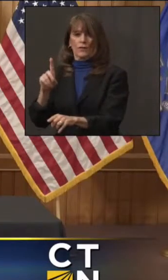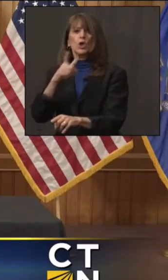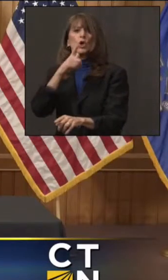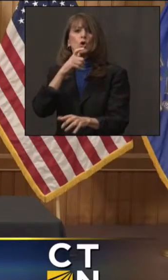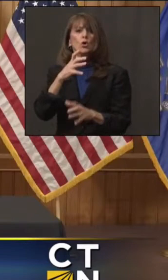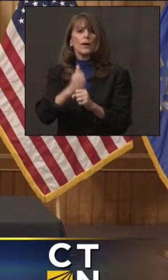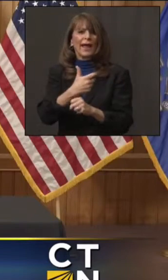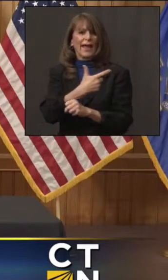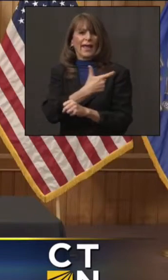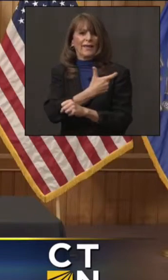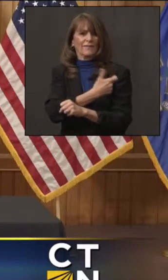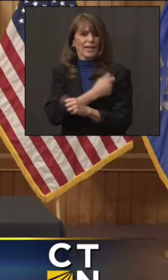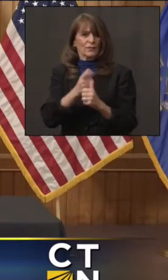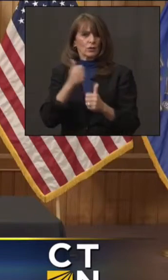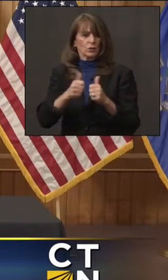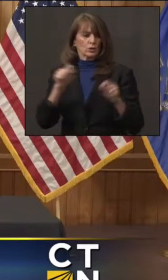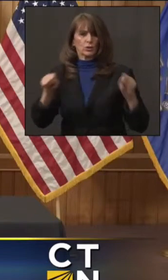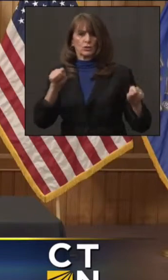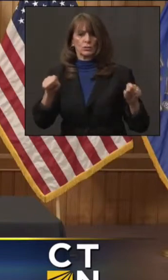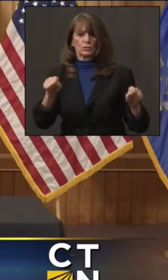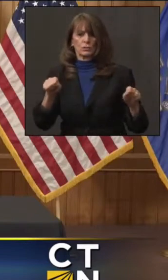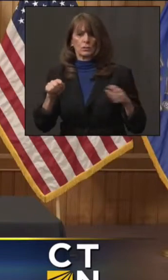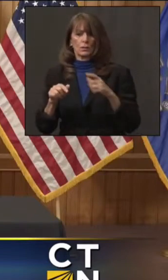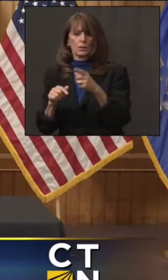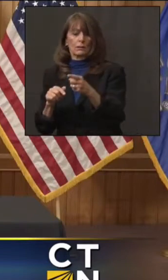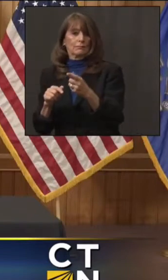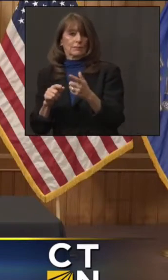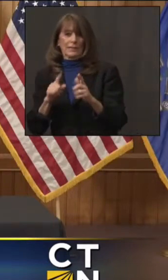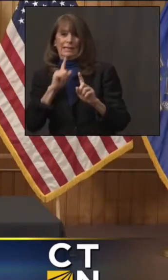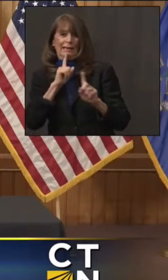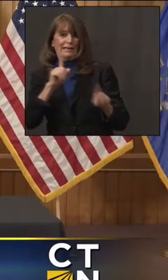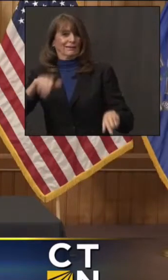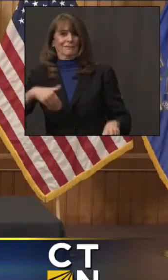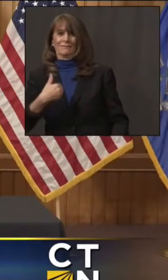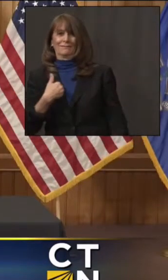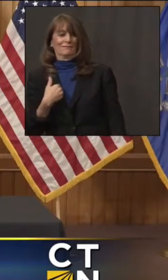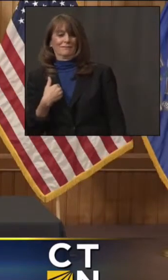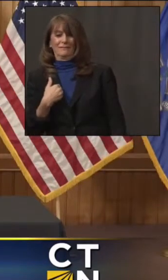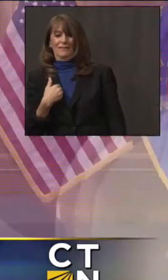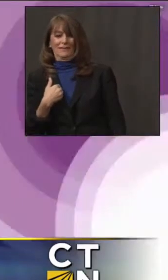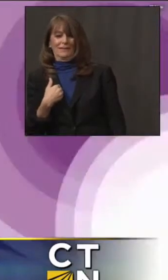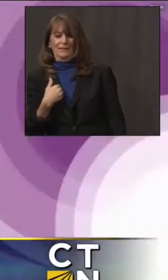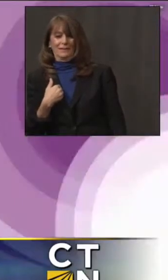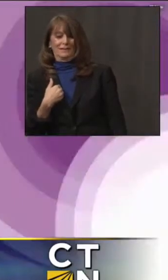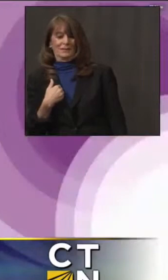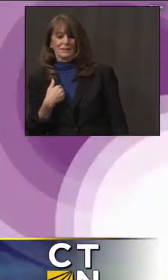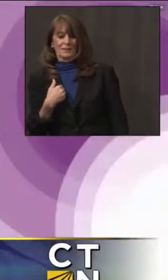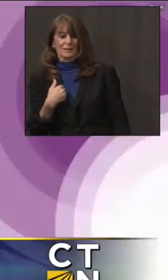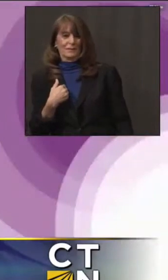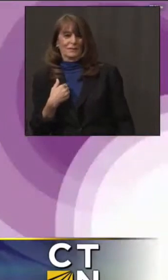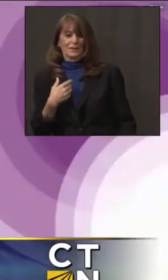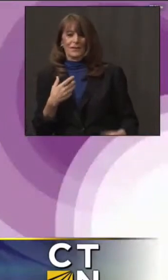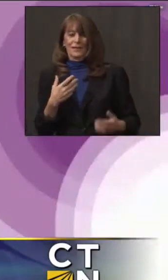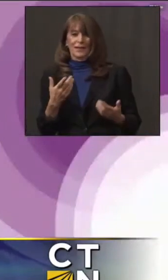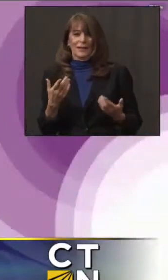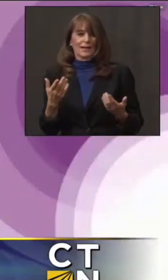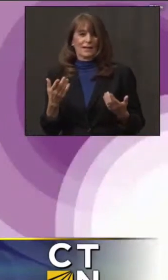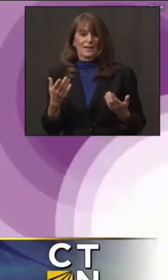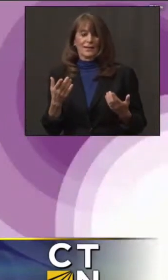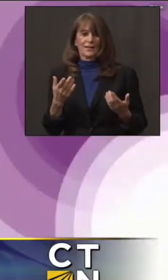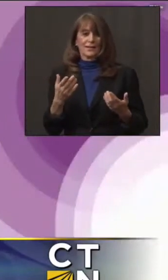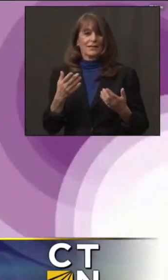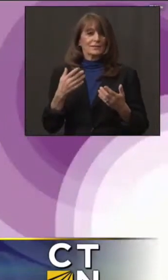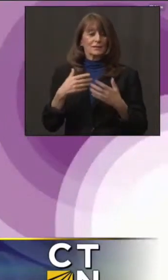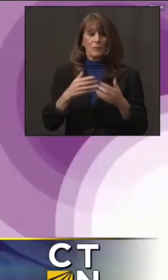I'll take a stab at it, Commissioner. I don't know that we have the right answer to that. As far as I'm concerned, let's otherwise direct it, whether you've had